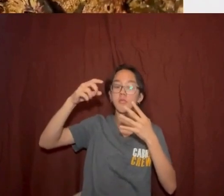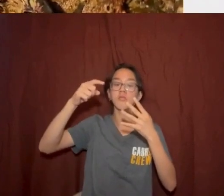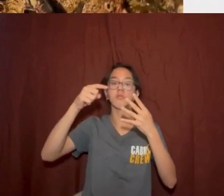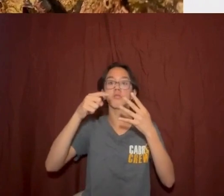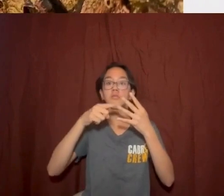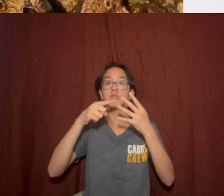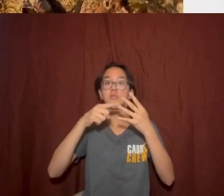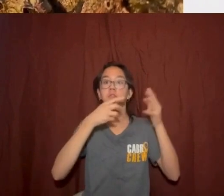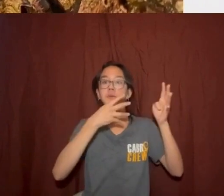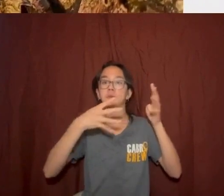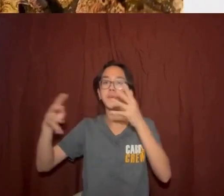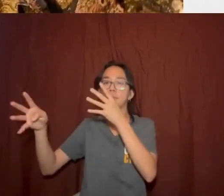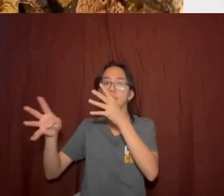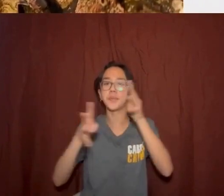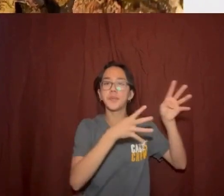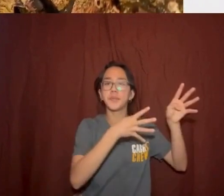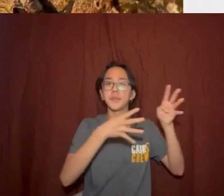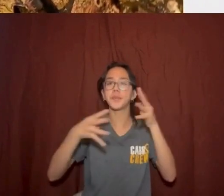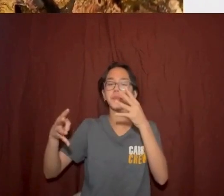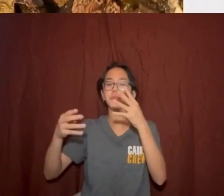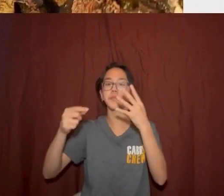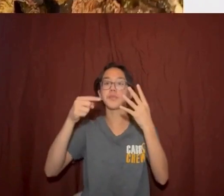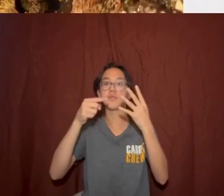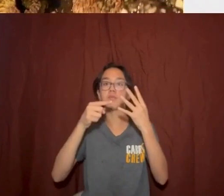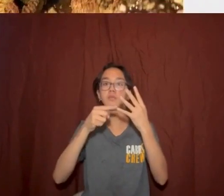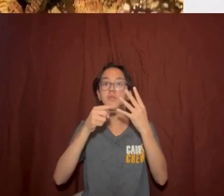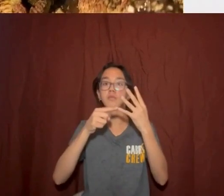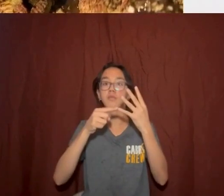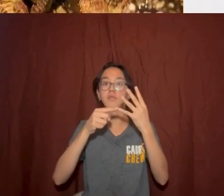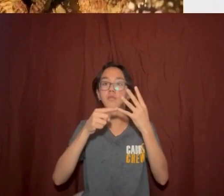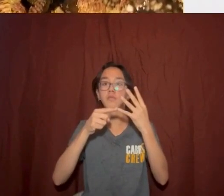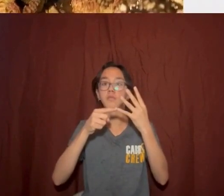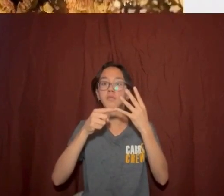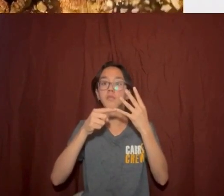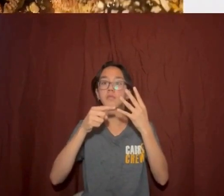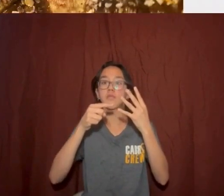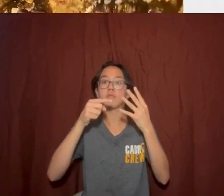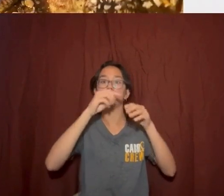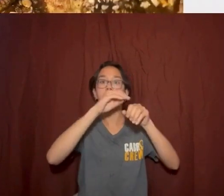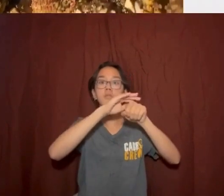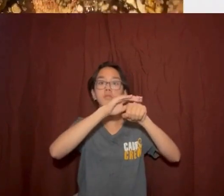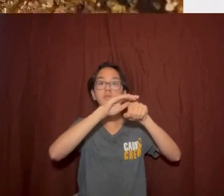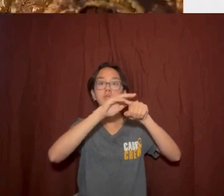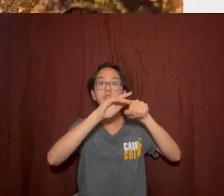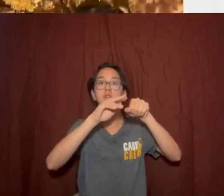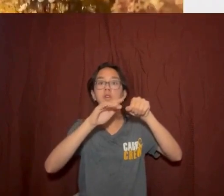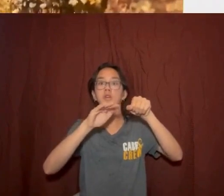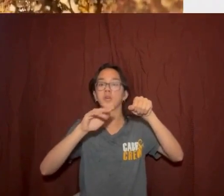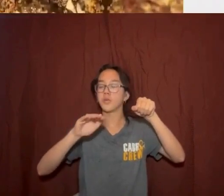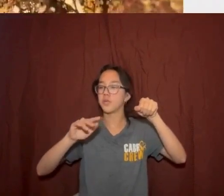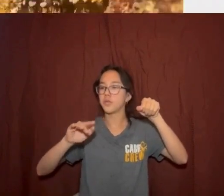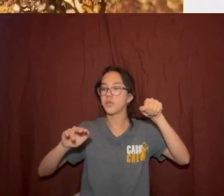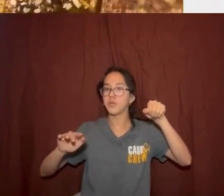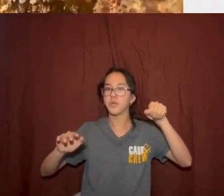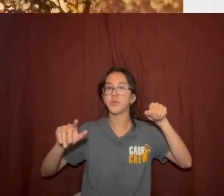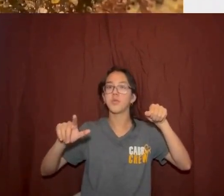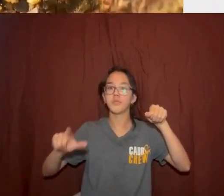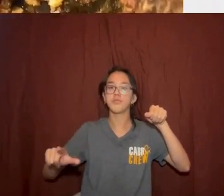the sun, the wind, and when the tide goes out.